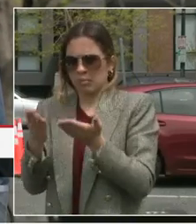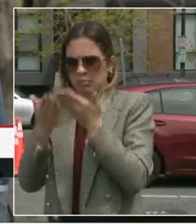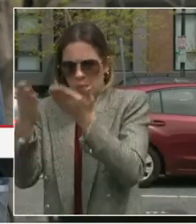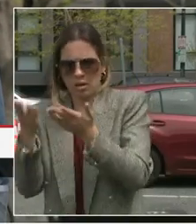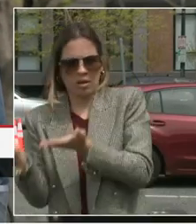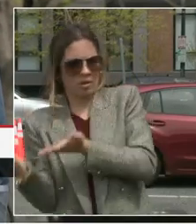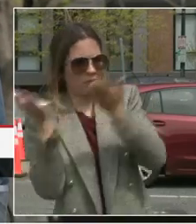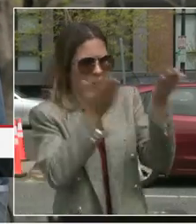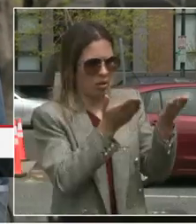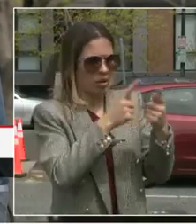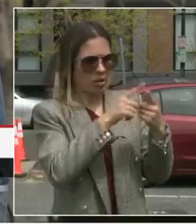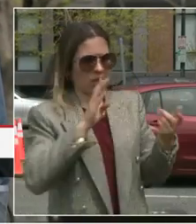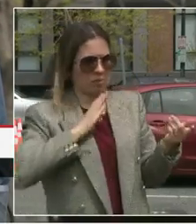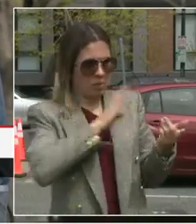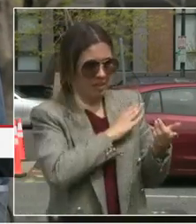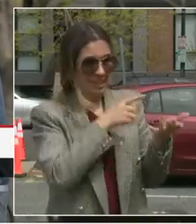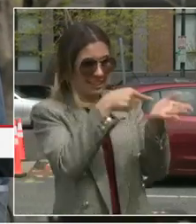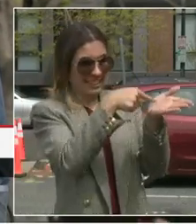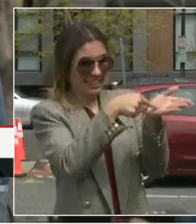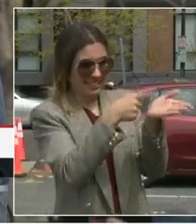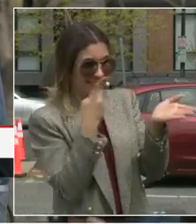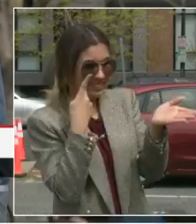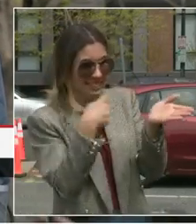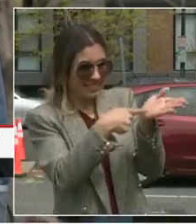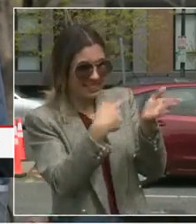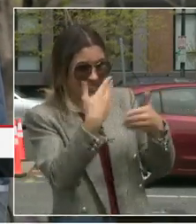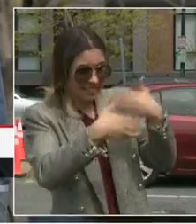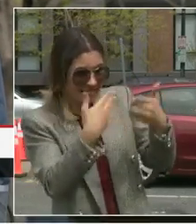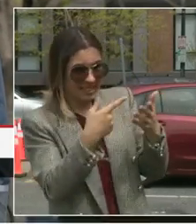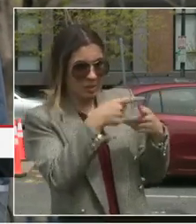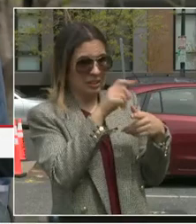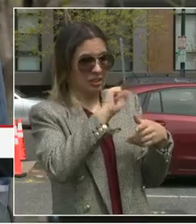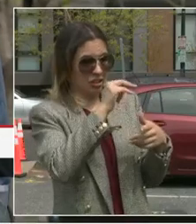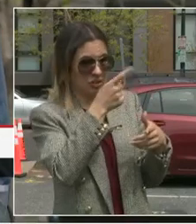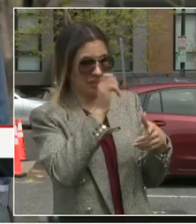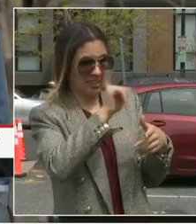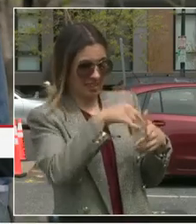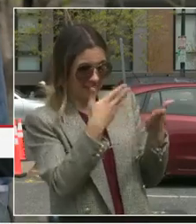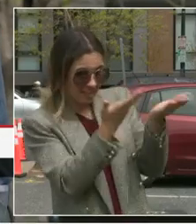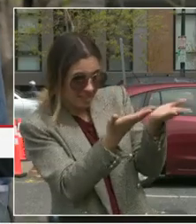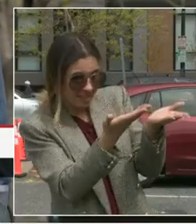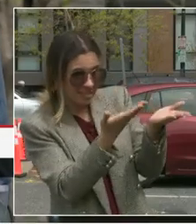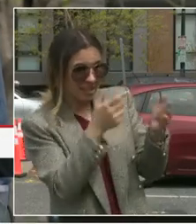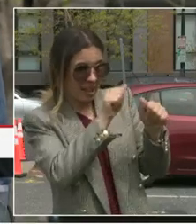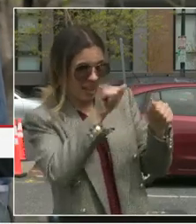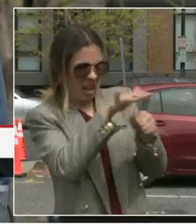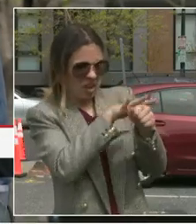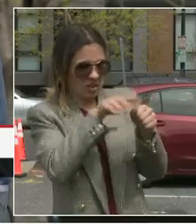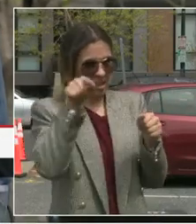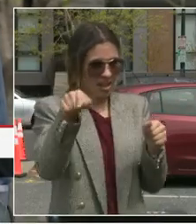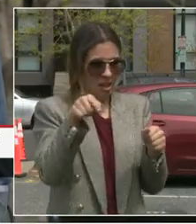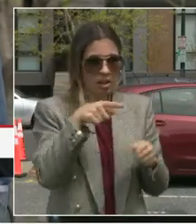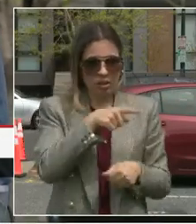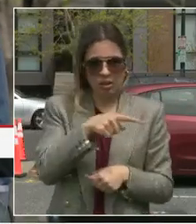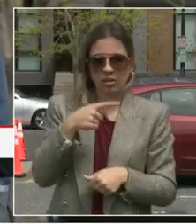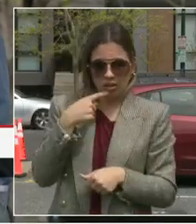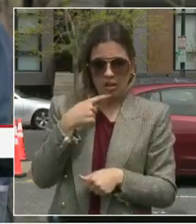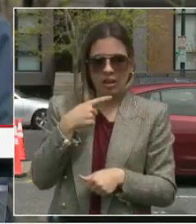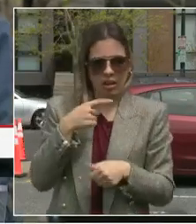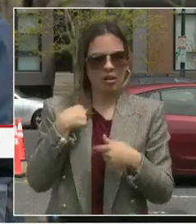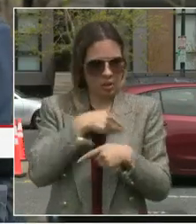going to build shelters in your council district. Are you going to be with us? And Nadeau was with us. That